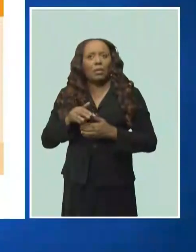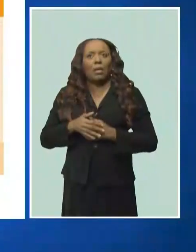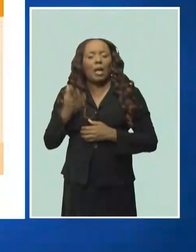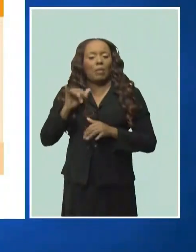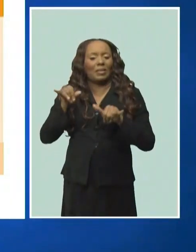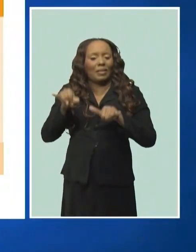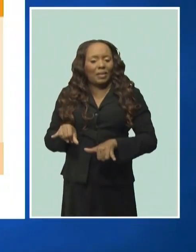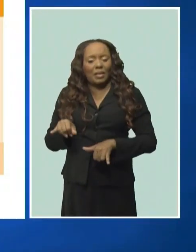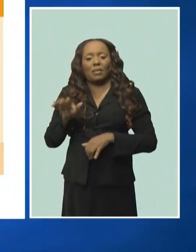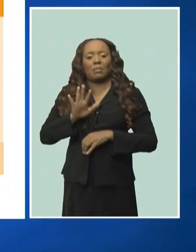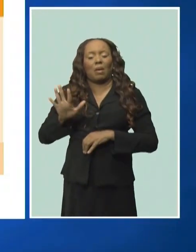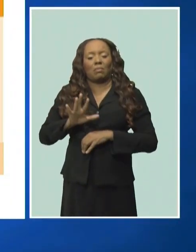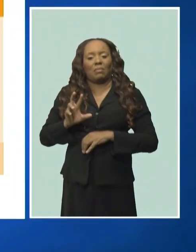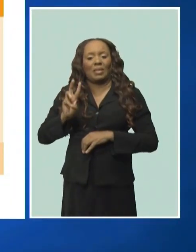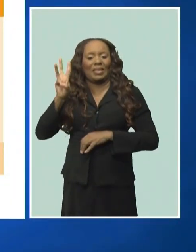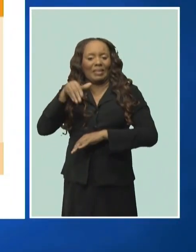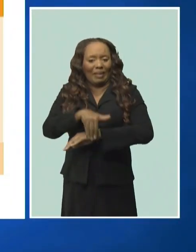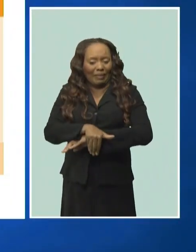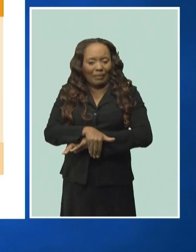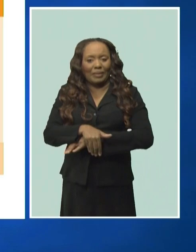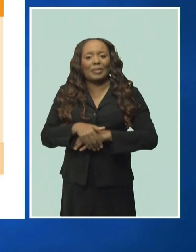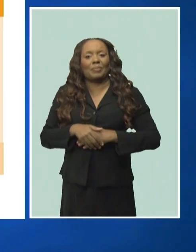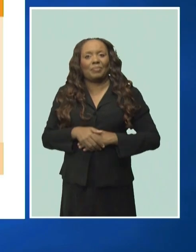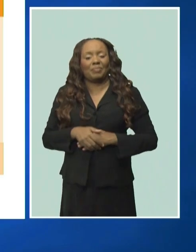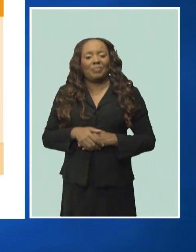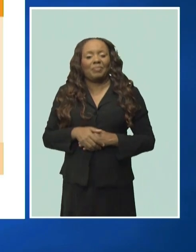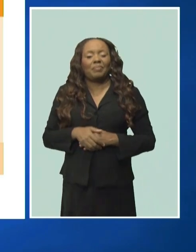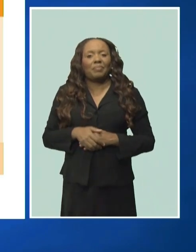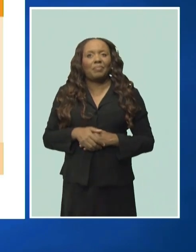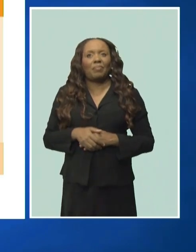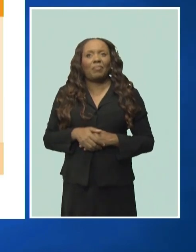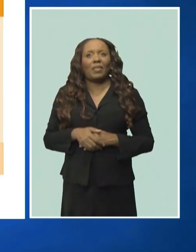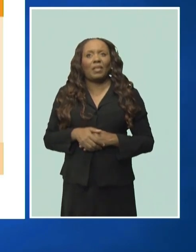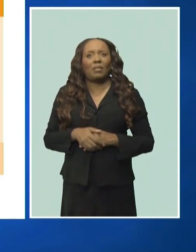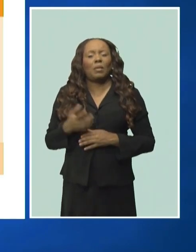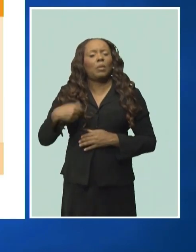6 nights. We're saying of visitor nights, we're saying that we can get